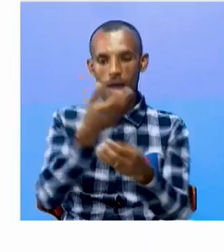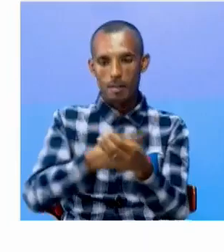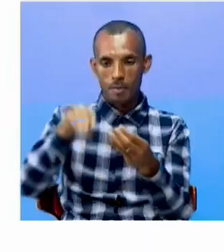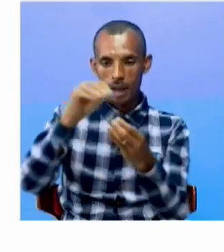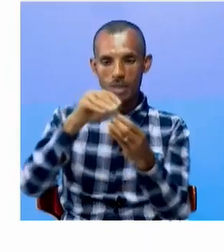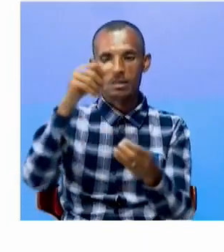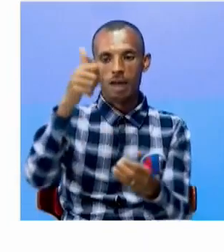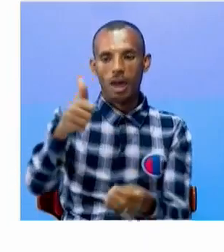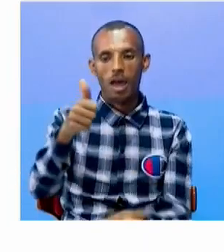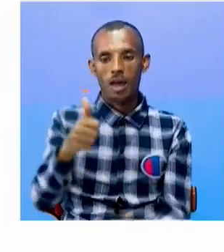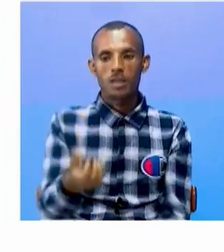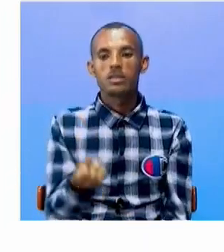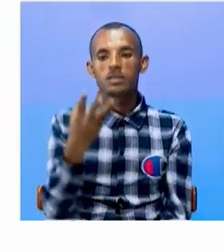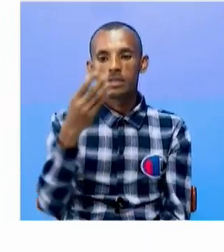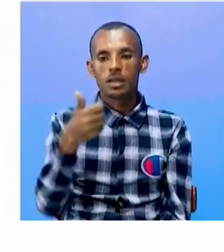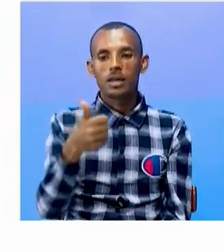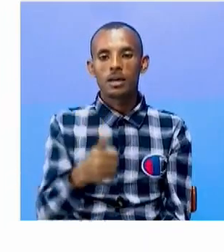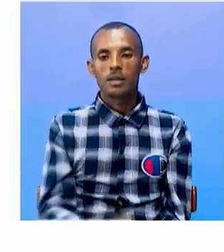plus a.